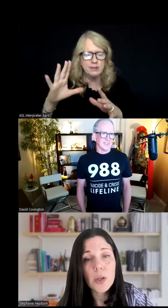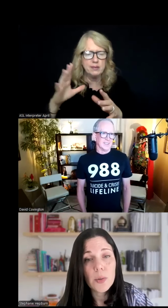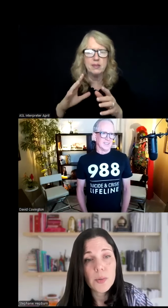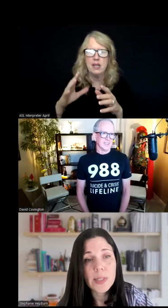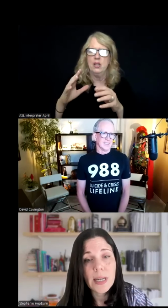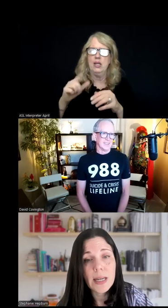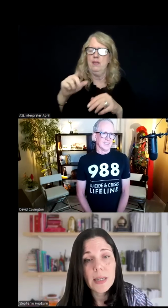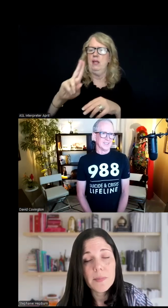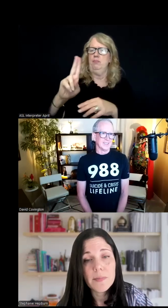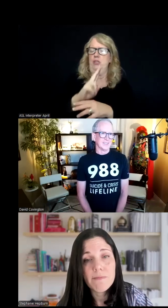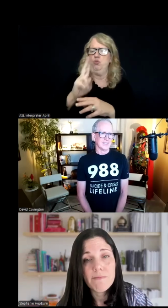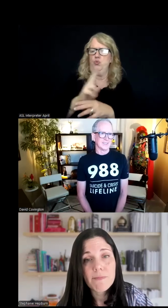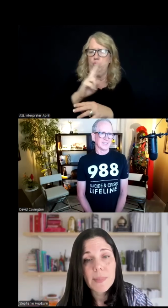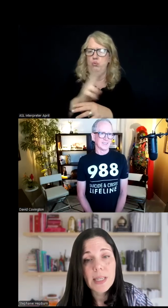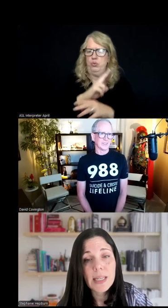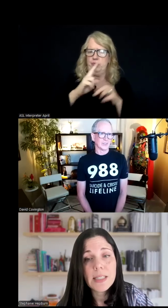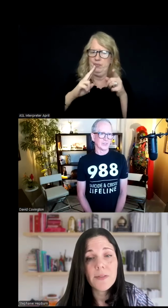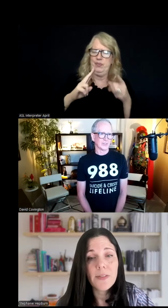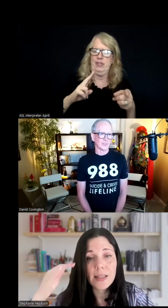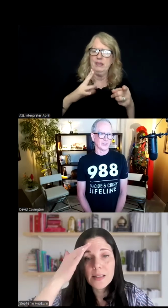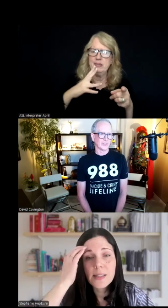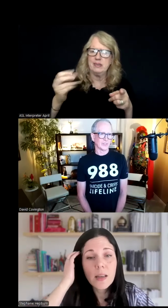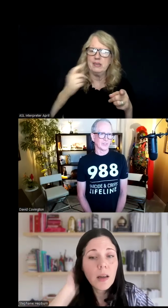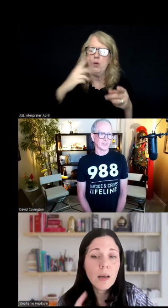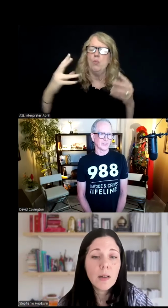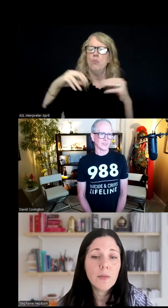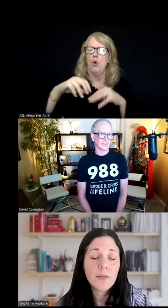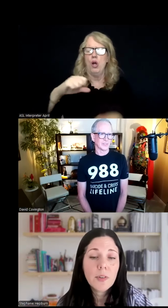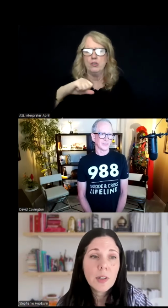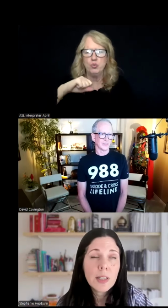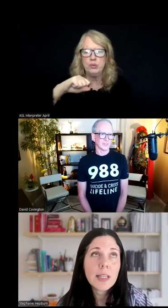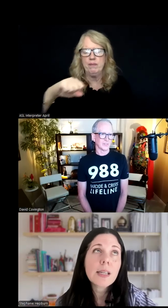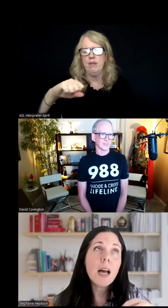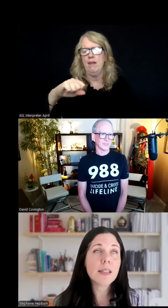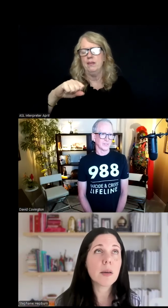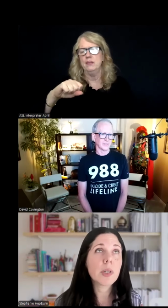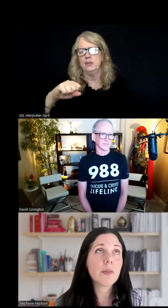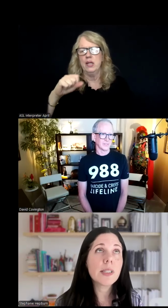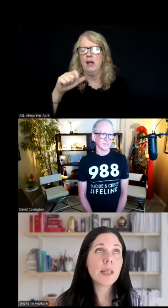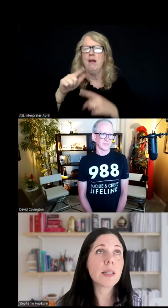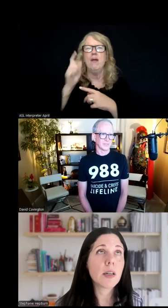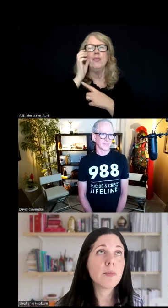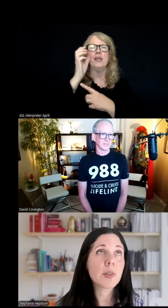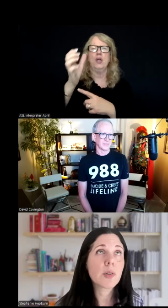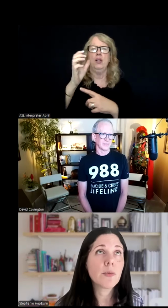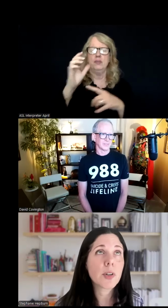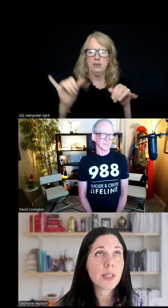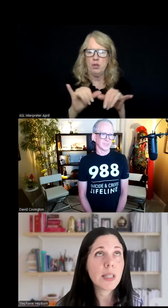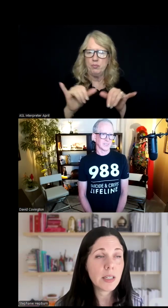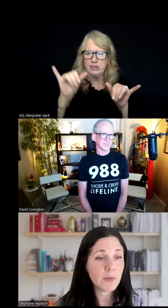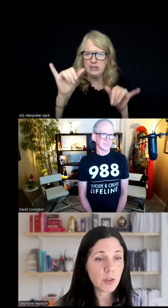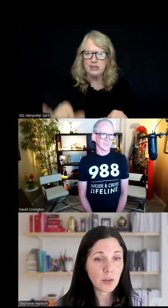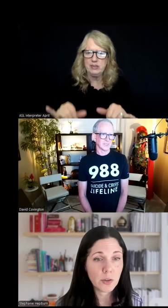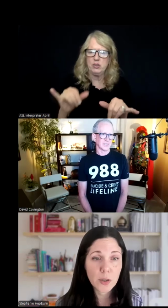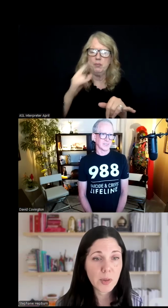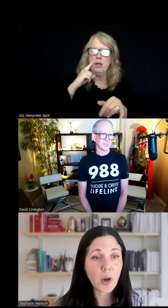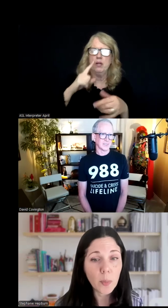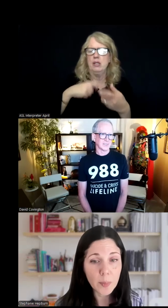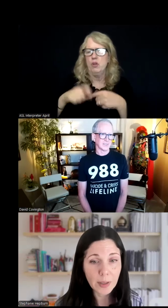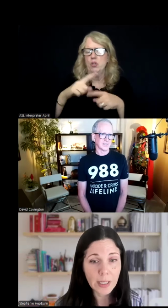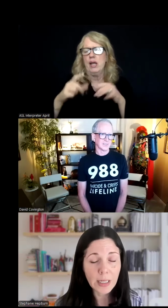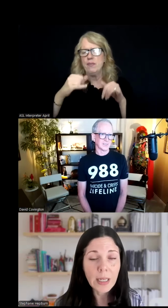been used in defense of this concept of systems versus the individual in